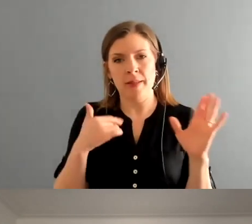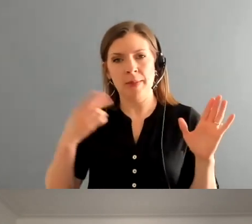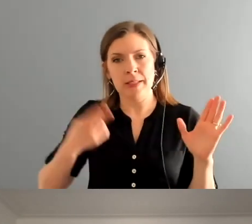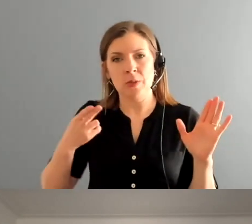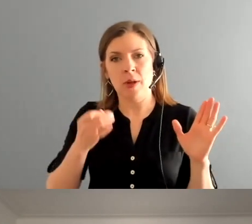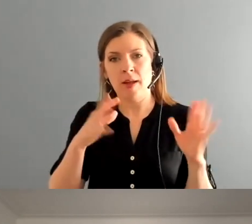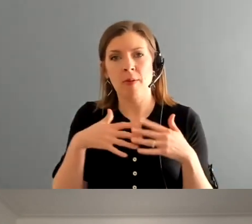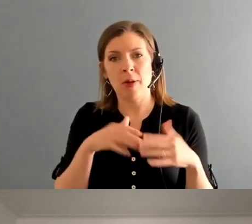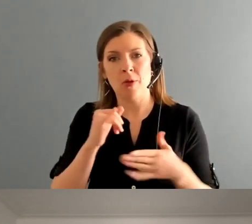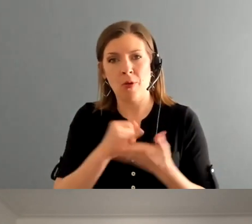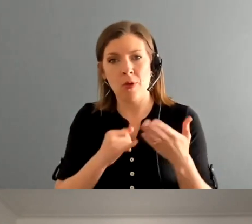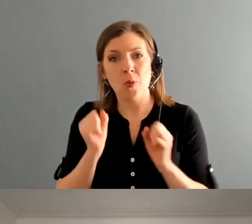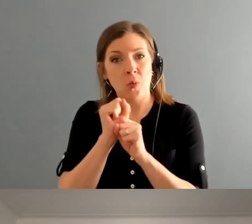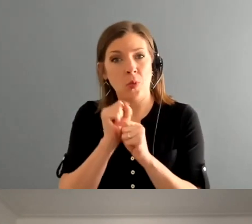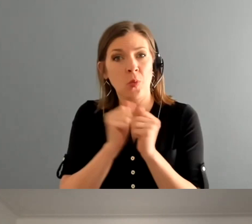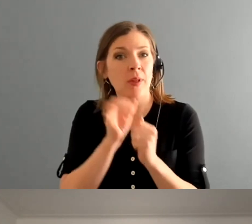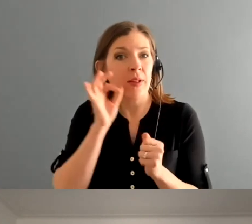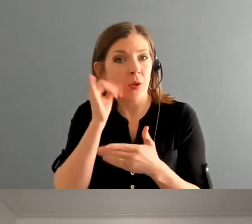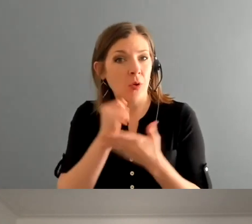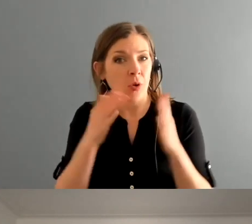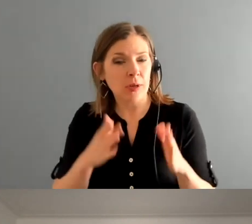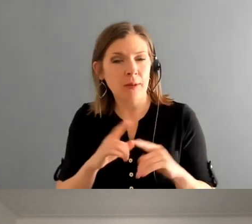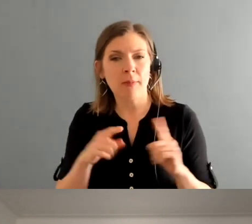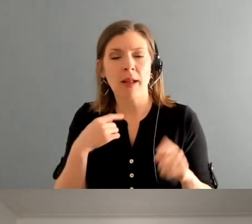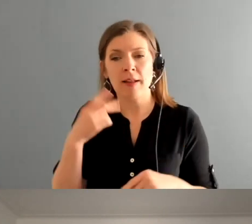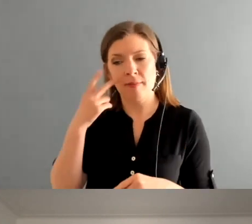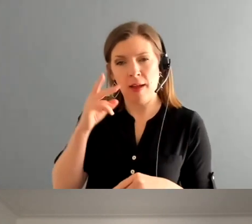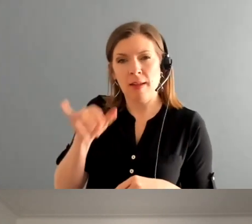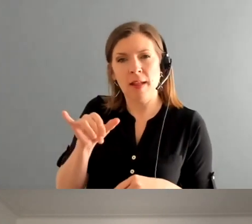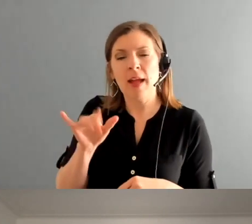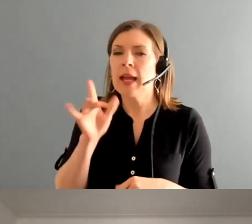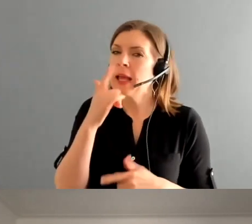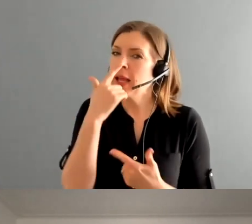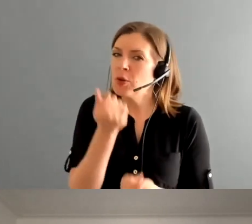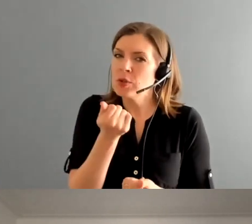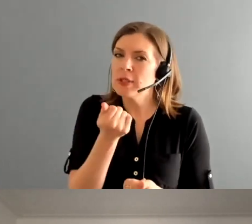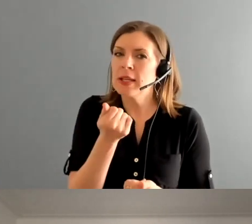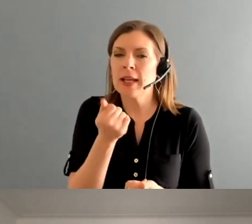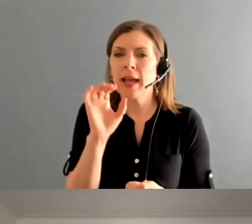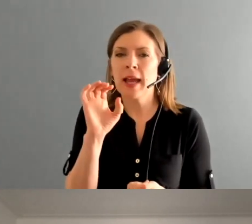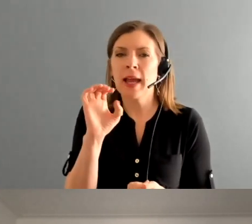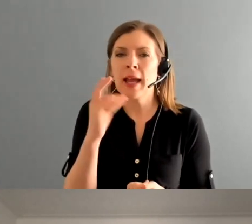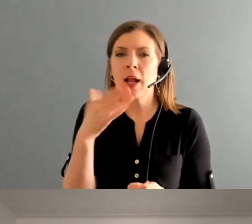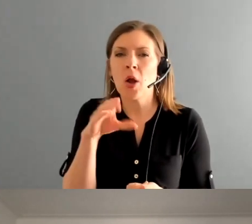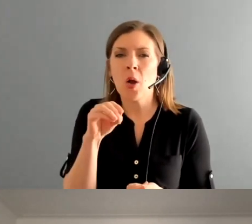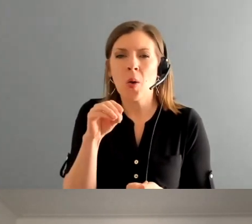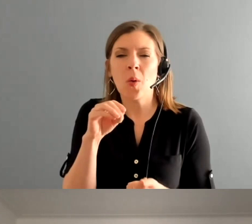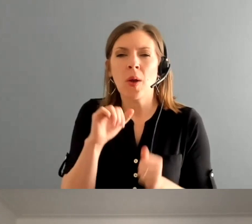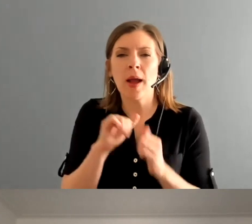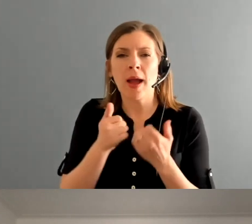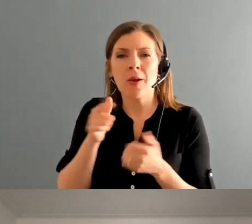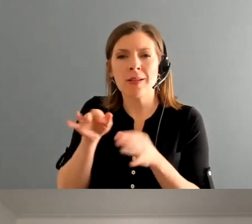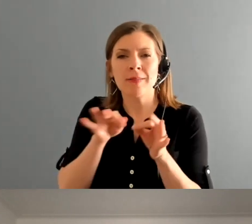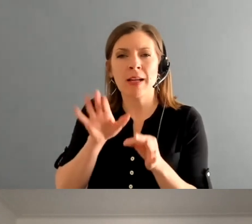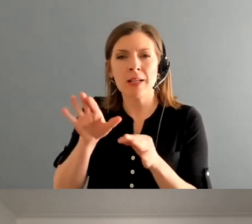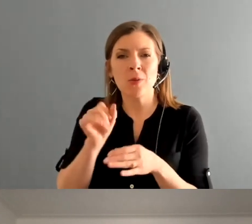American art who works with indigenous artists, but I find that an interesting kind of echo of the way Howe defined his own